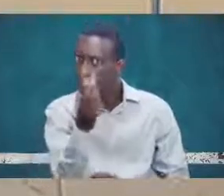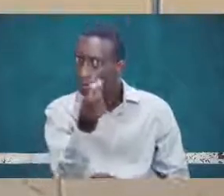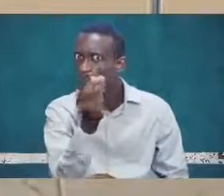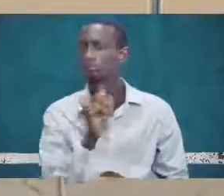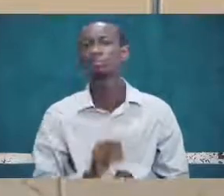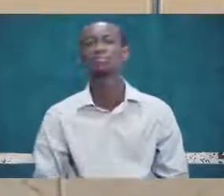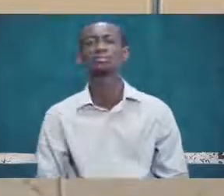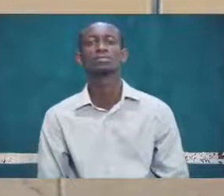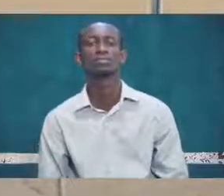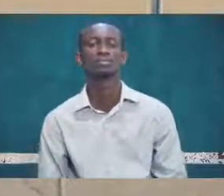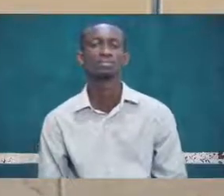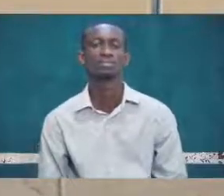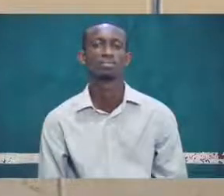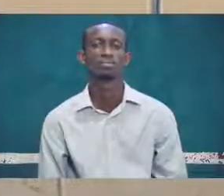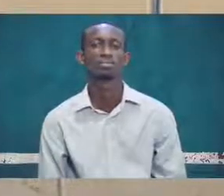Rwandan francs.